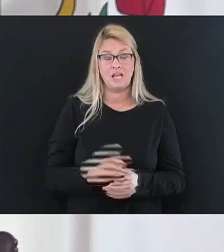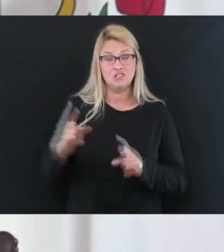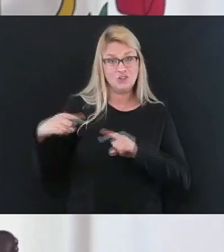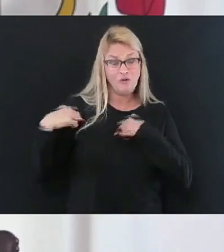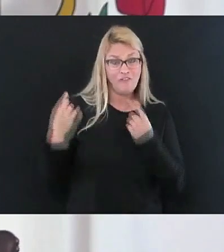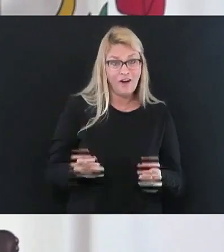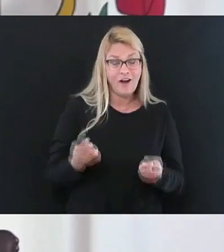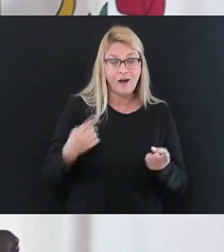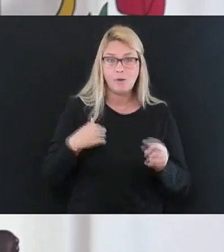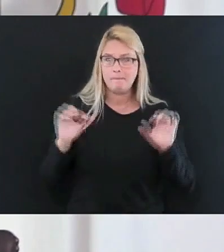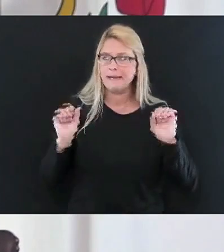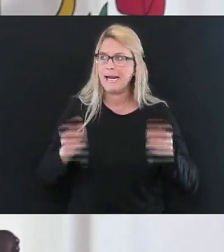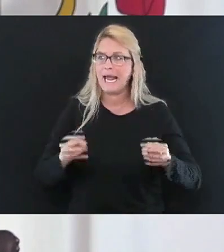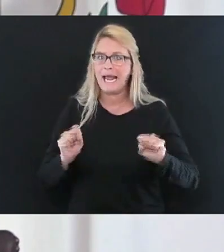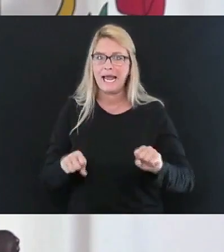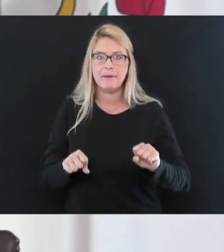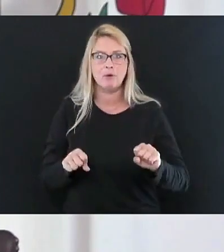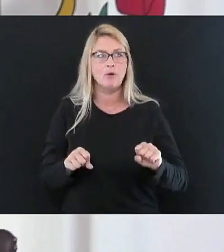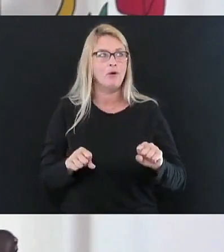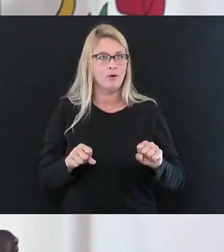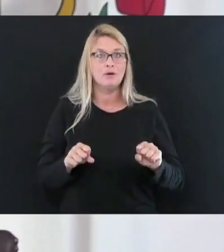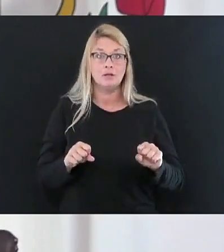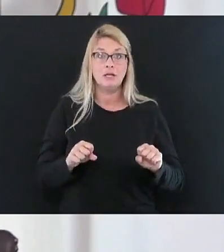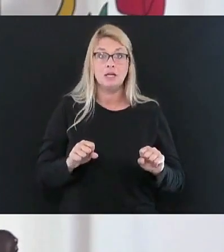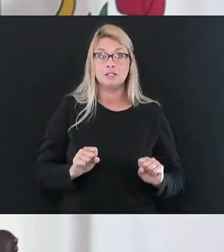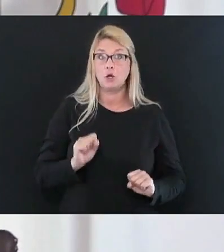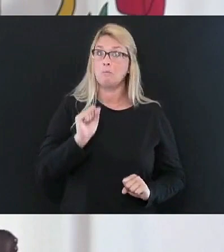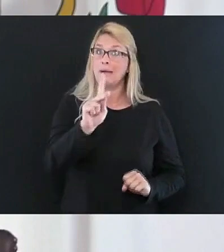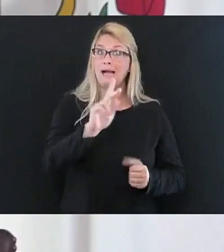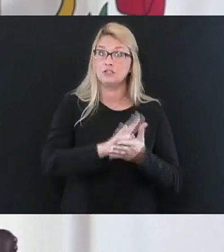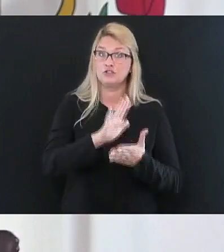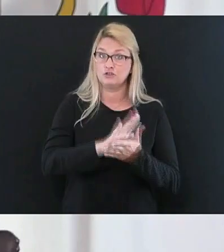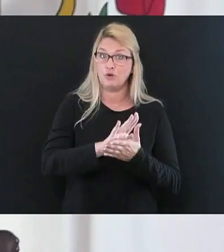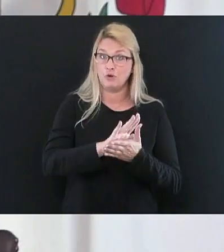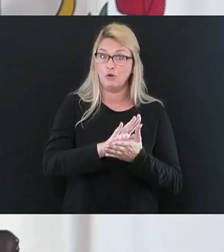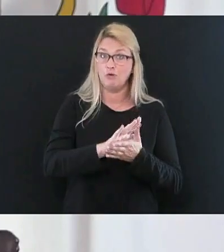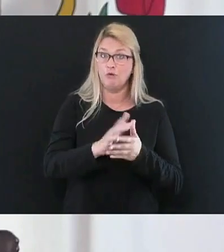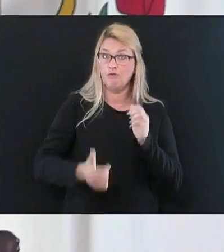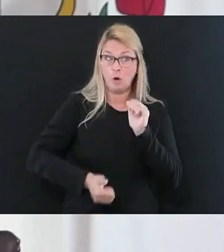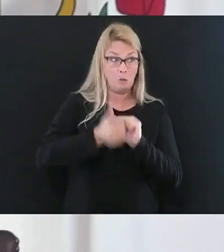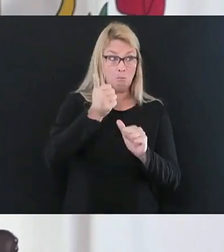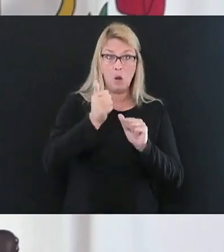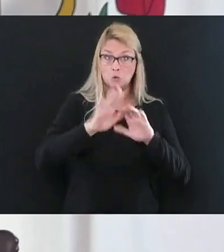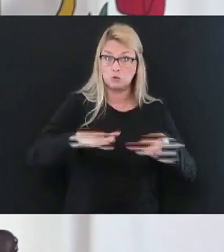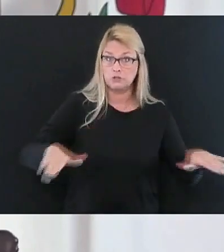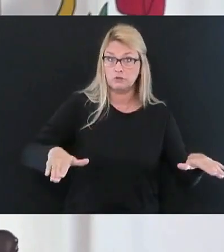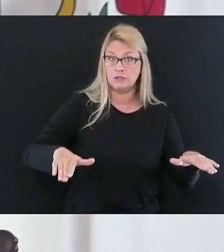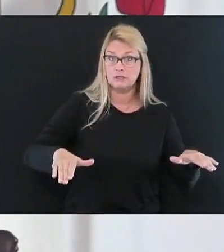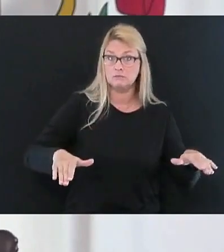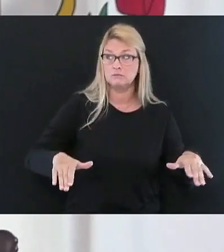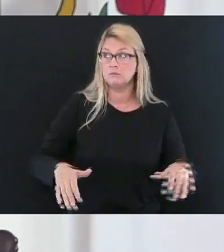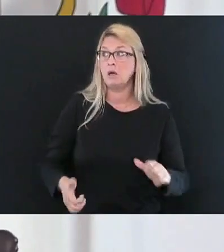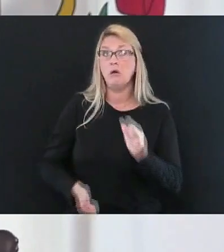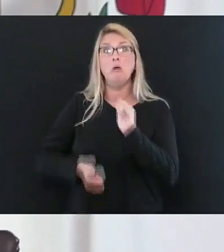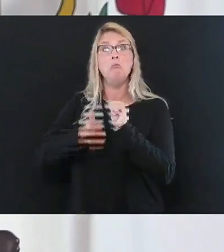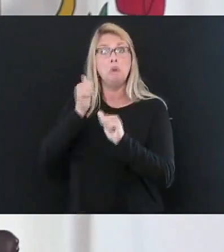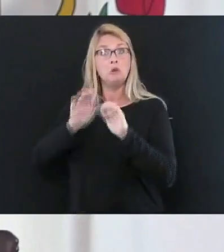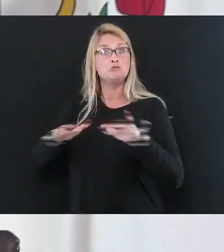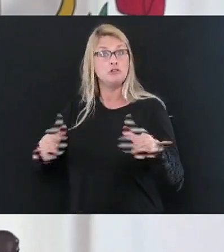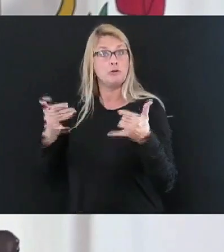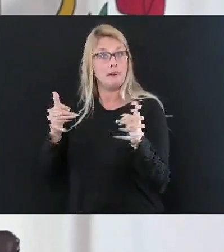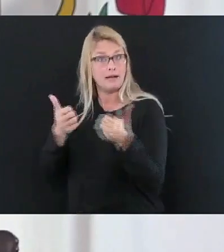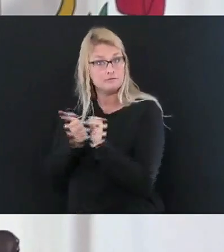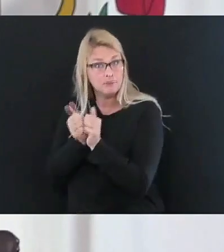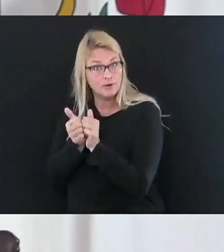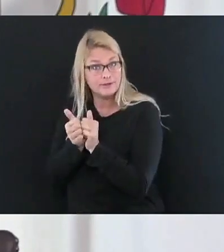we have been able to predominantly go to school and predominantly play sports, and